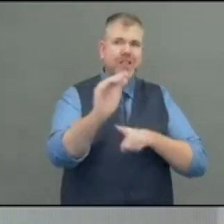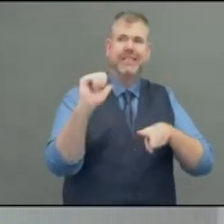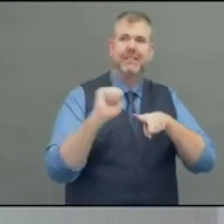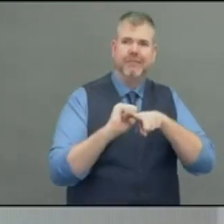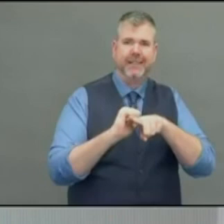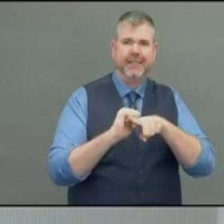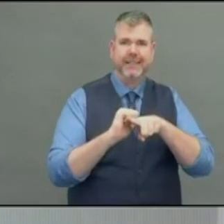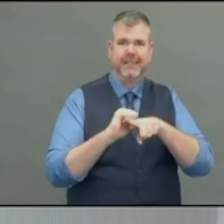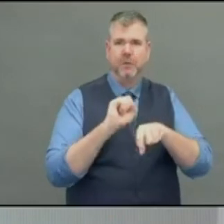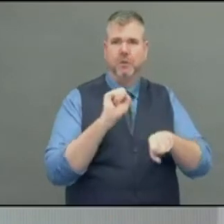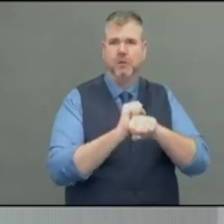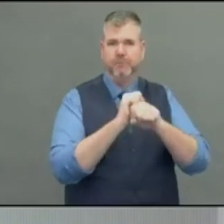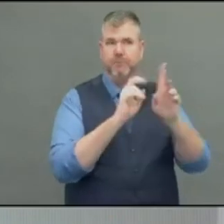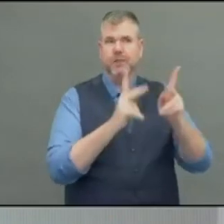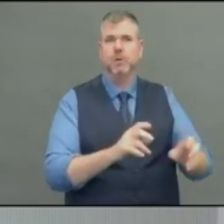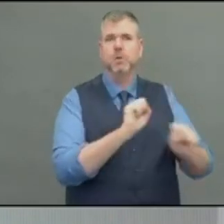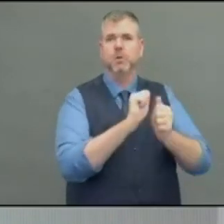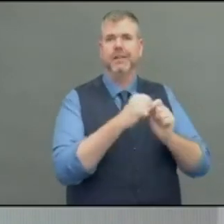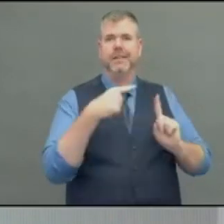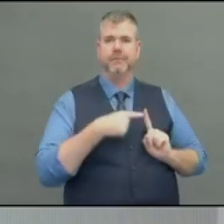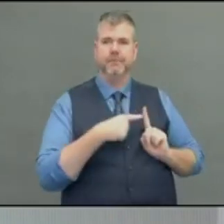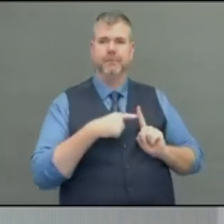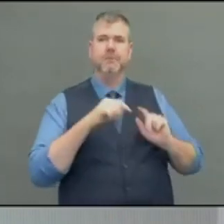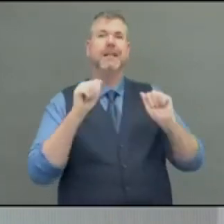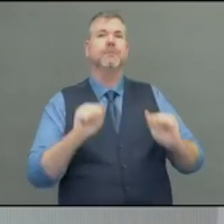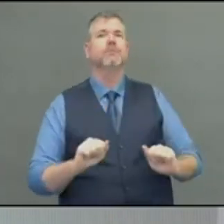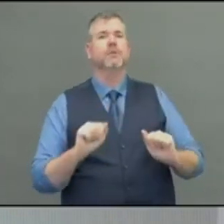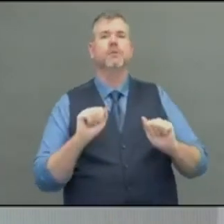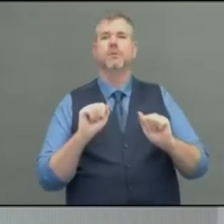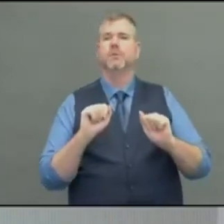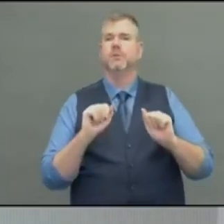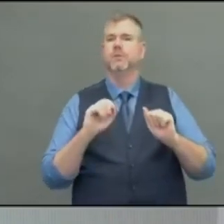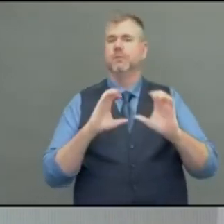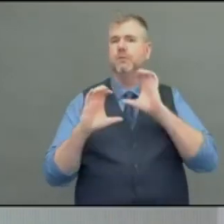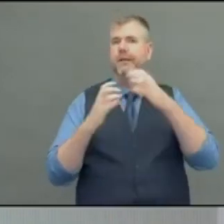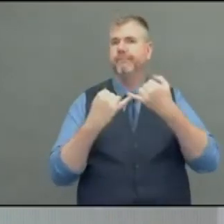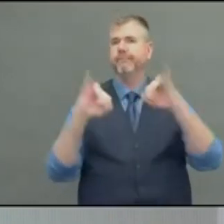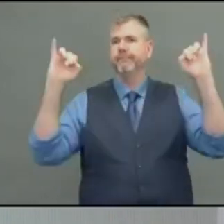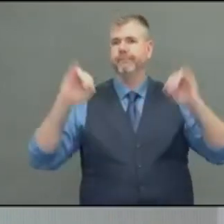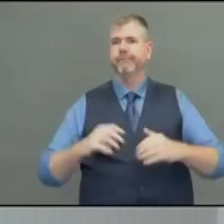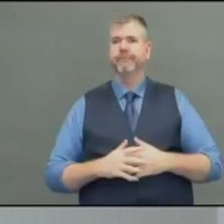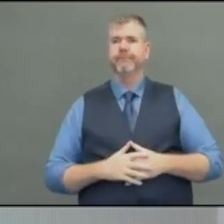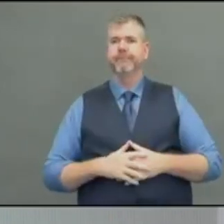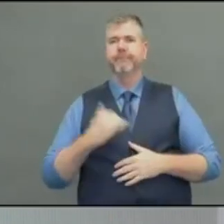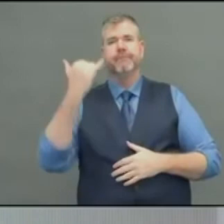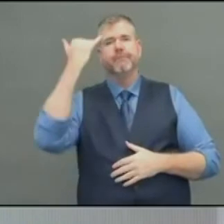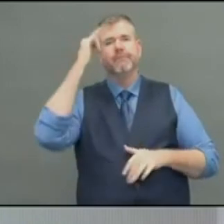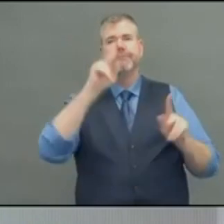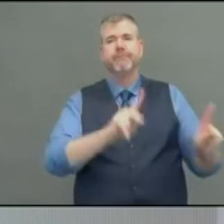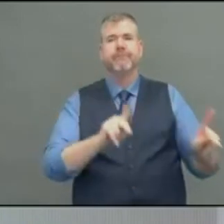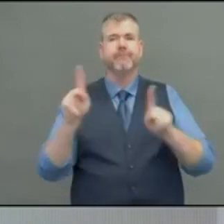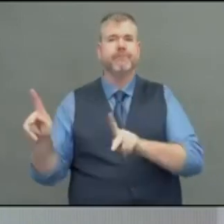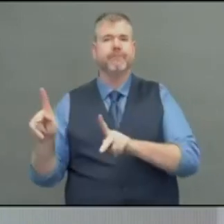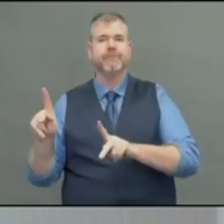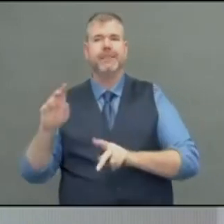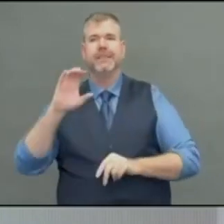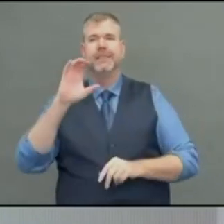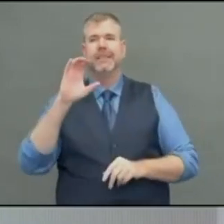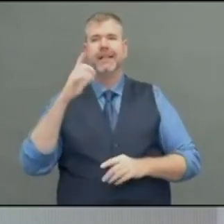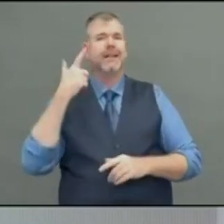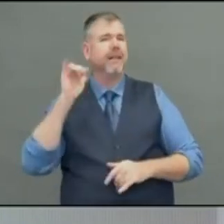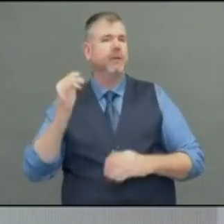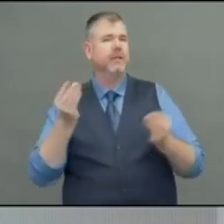was able to communicate independently. So similar to the California Relay Service, speech to speech is a